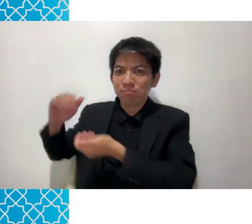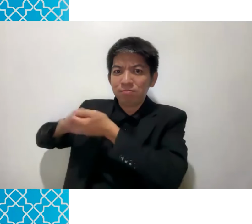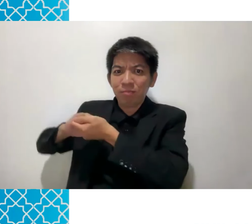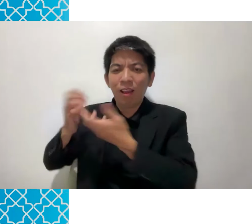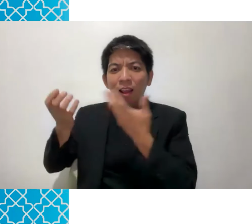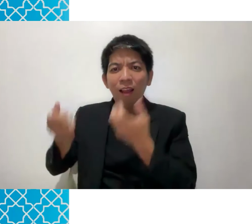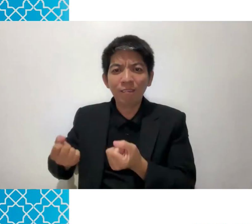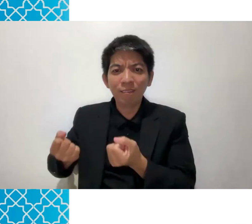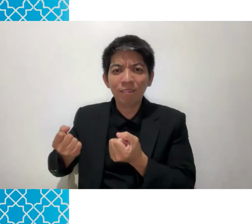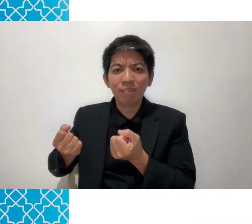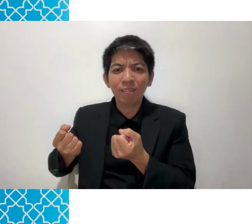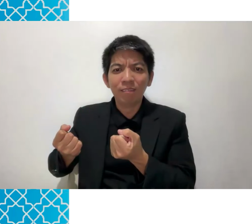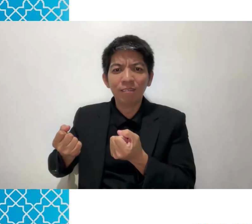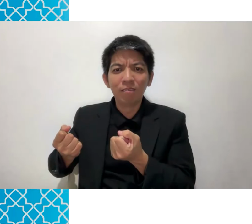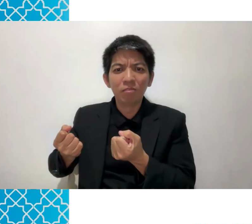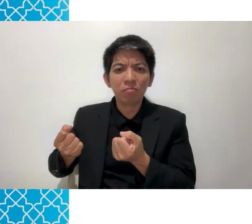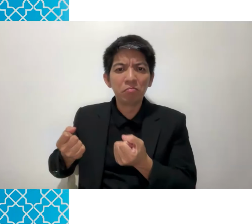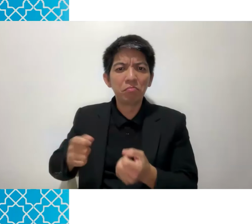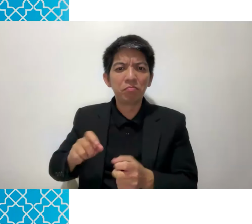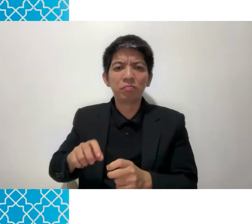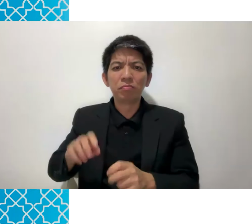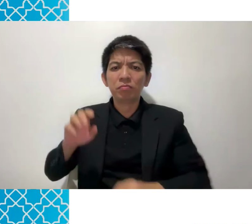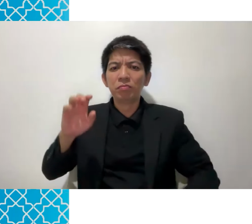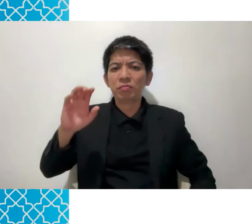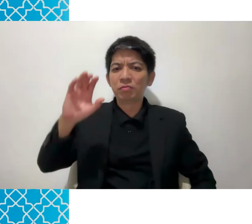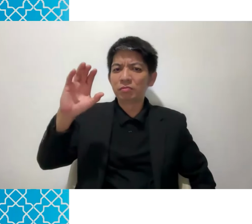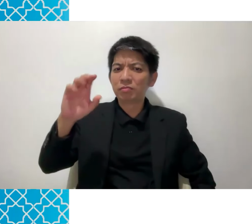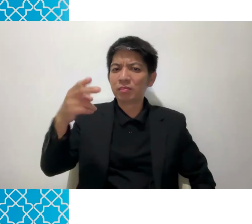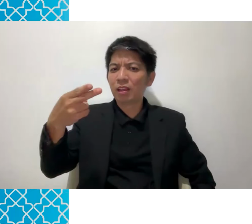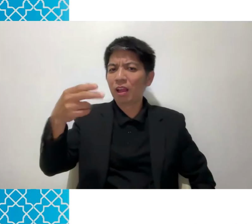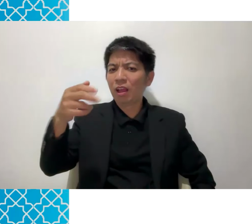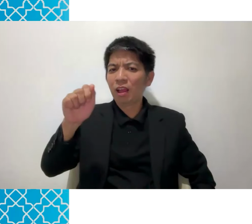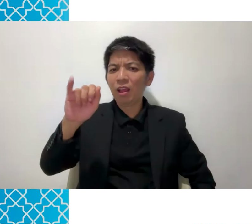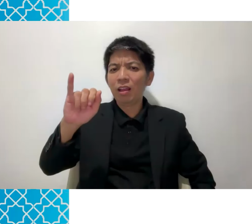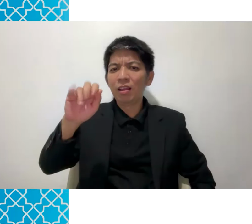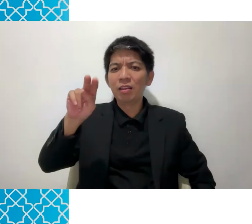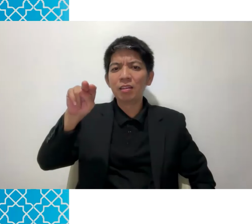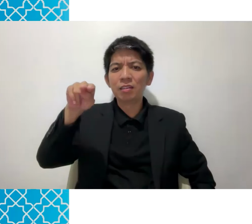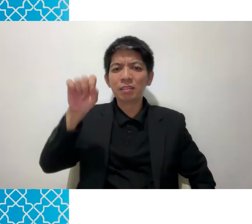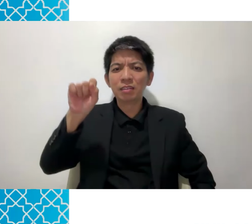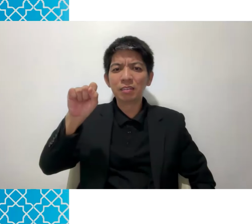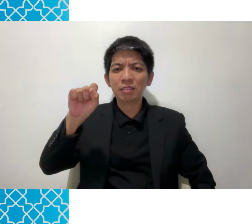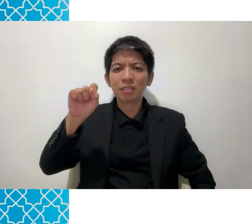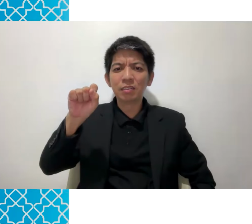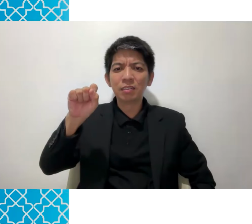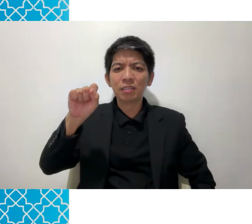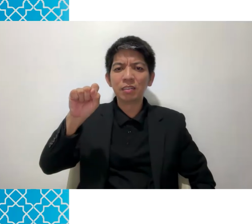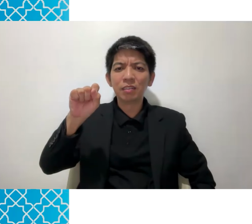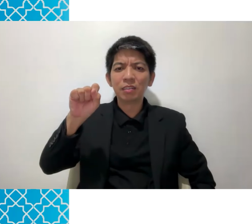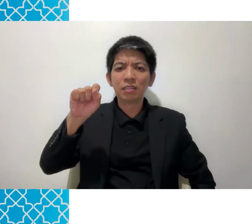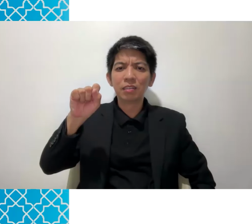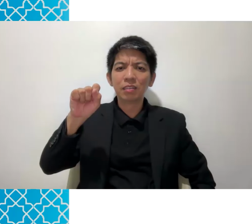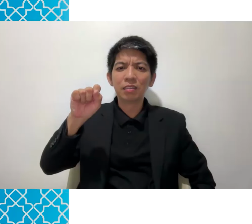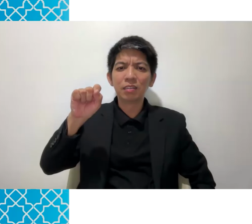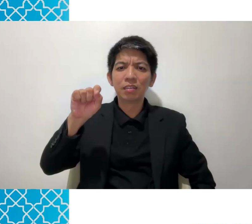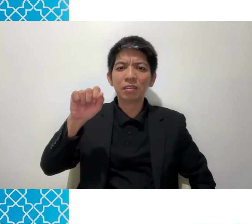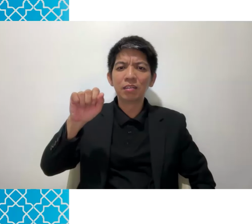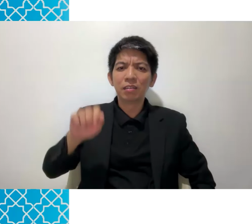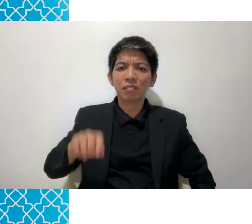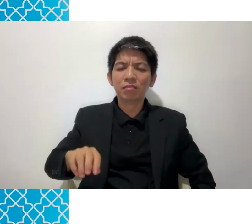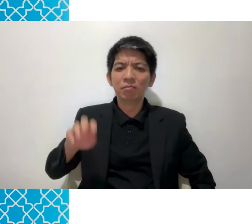anyone's heard about Chain Swap before? So yes, Chain Swap is actually a global movement about community-led